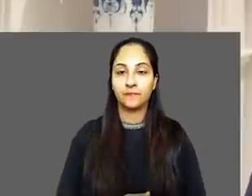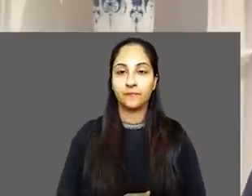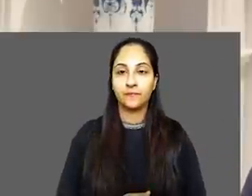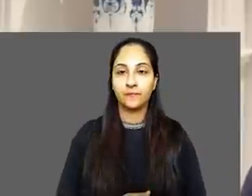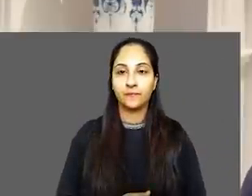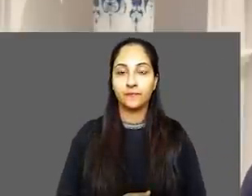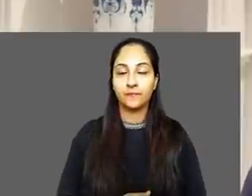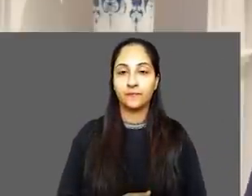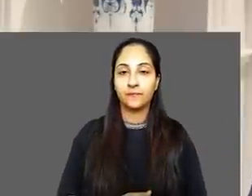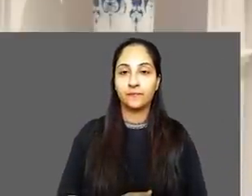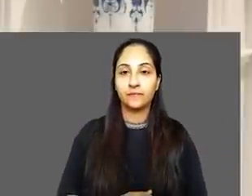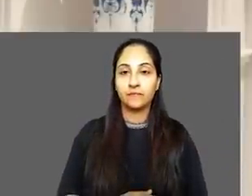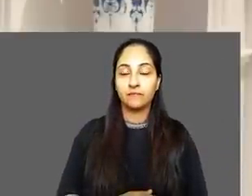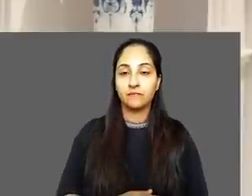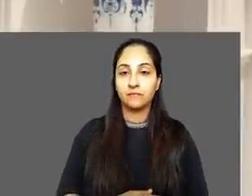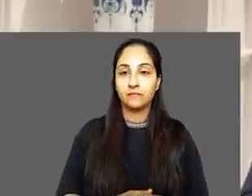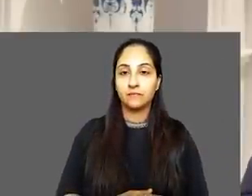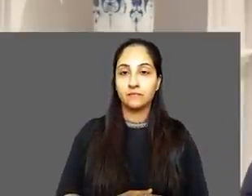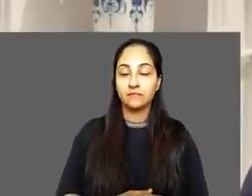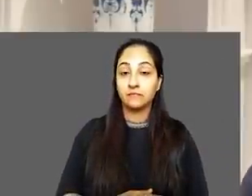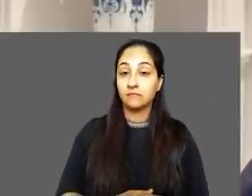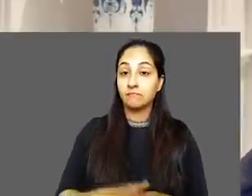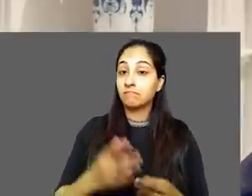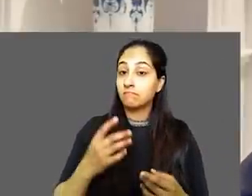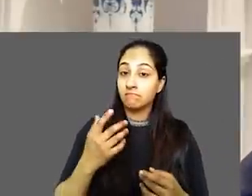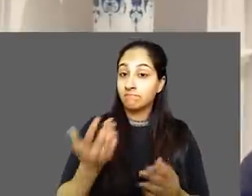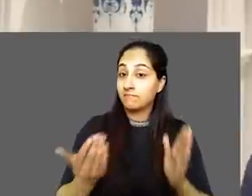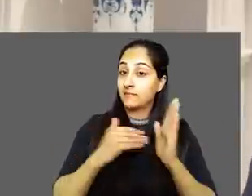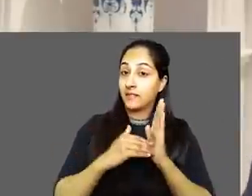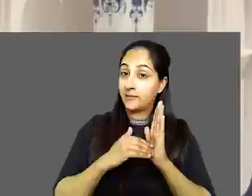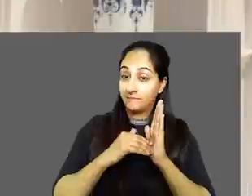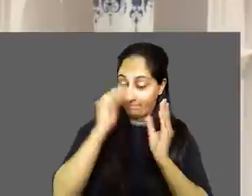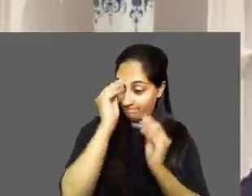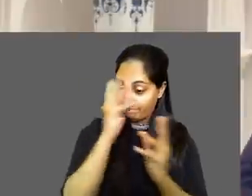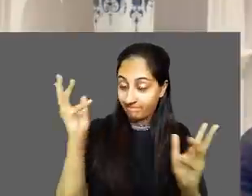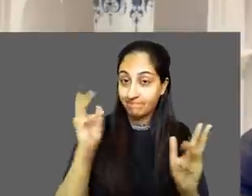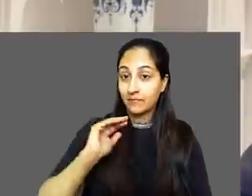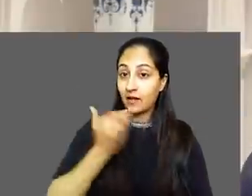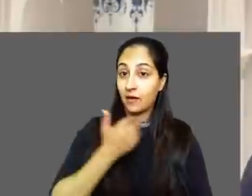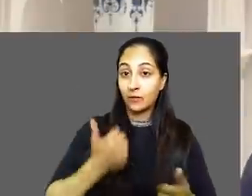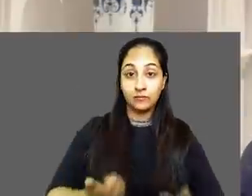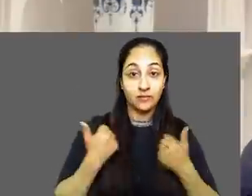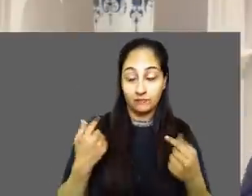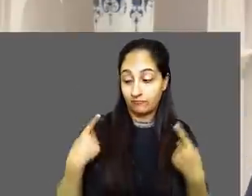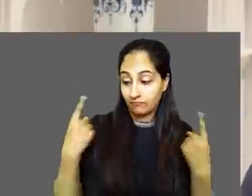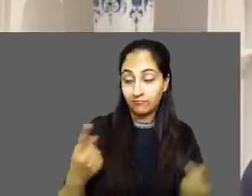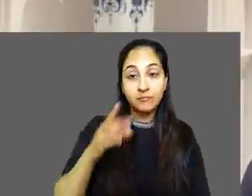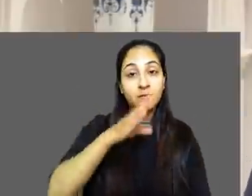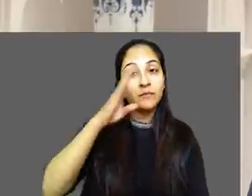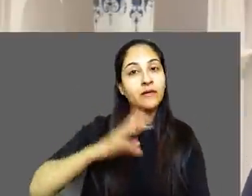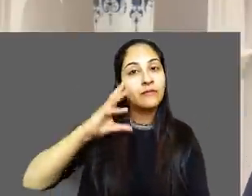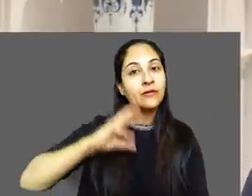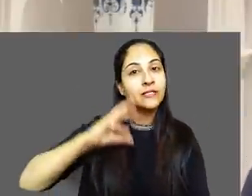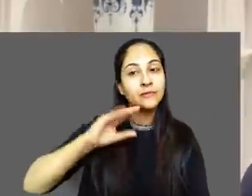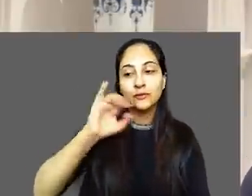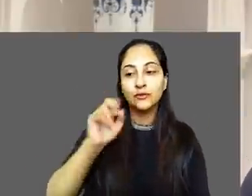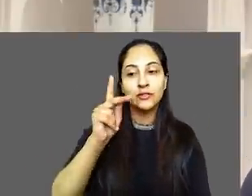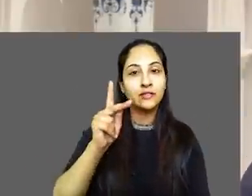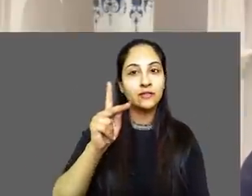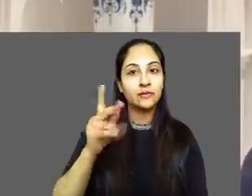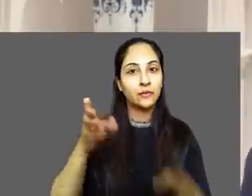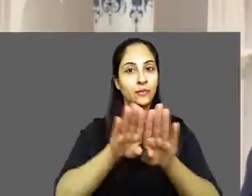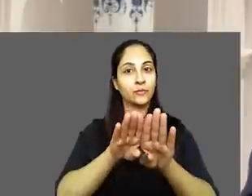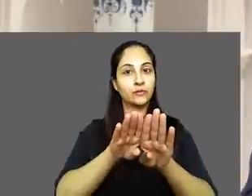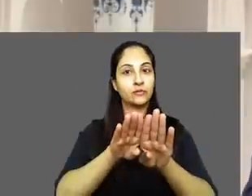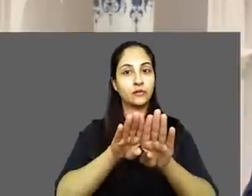taken Jamaat Khanas and going to Jamaat Khanas as a given, that Jamaat Khanas doors are open for you every day, every morning, every